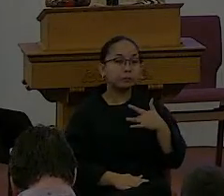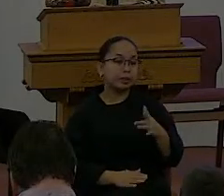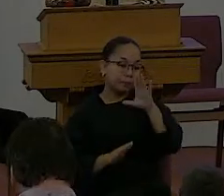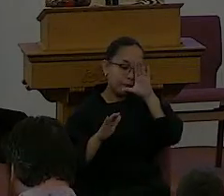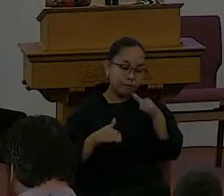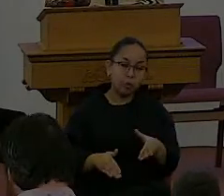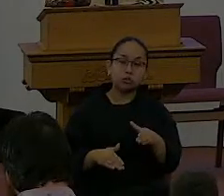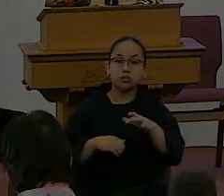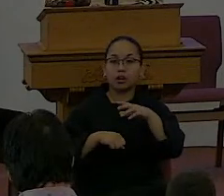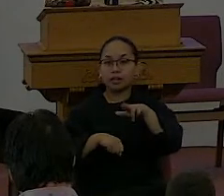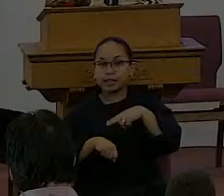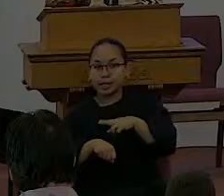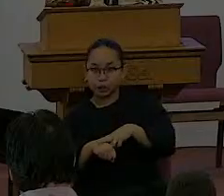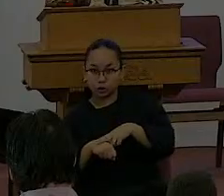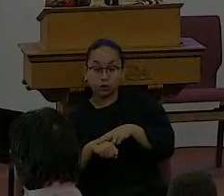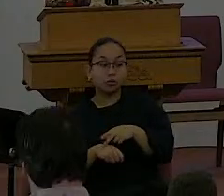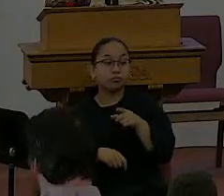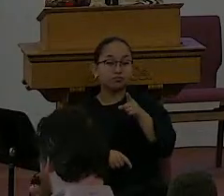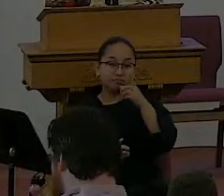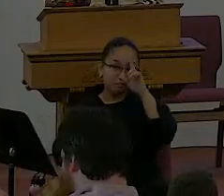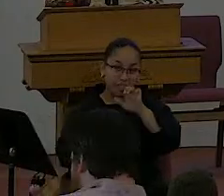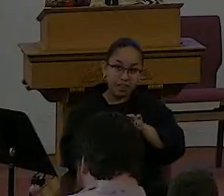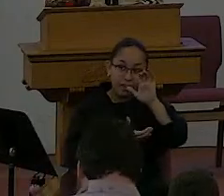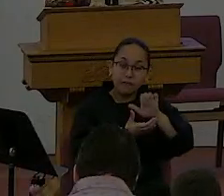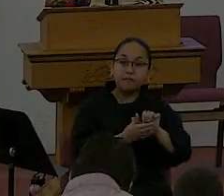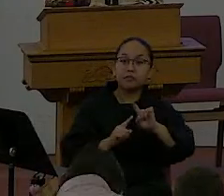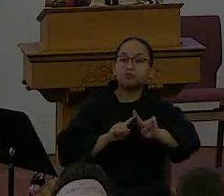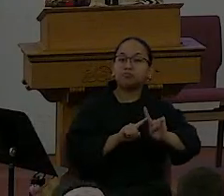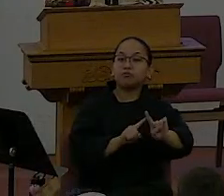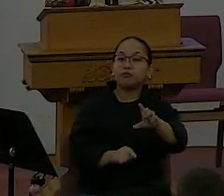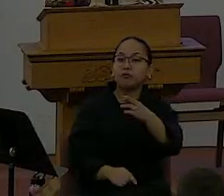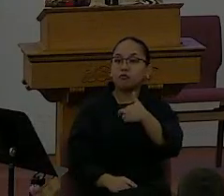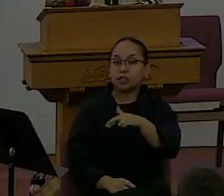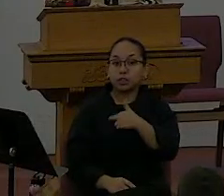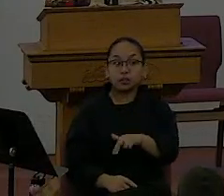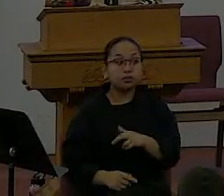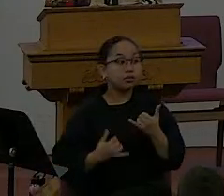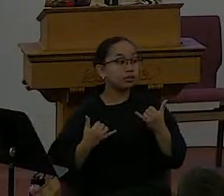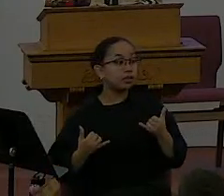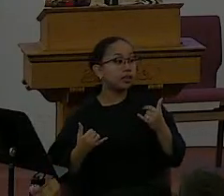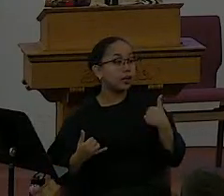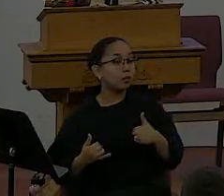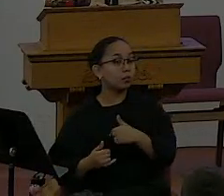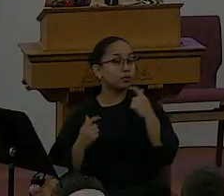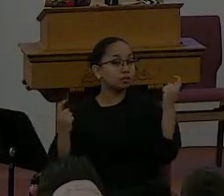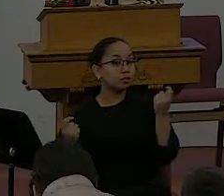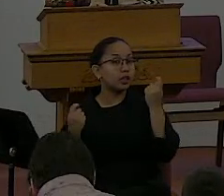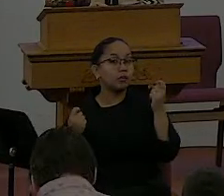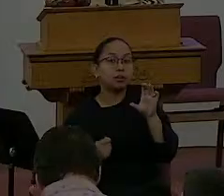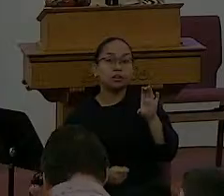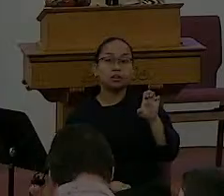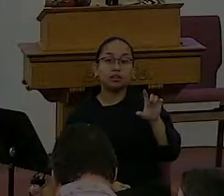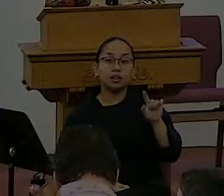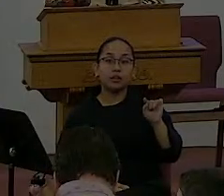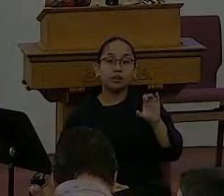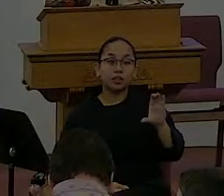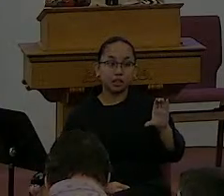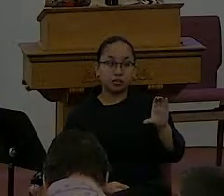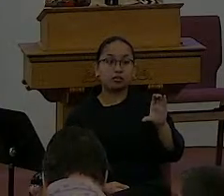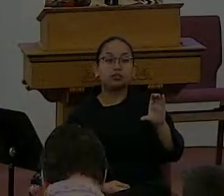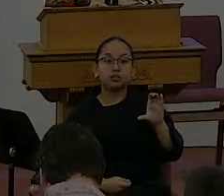nature-based. They are polytheistic, and today we are celebrating the Celtic pagan holiday called Imbolc,